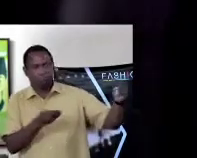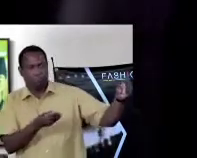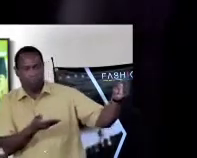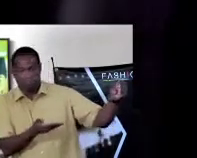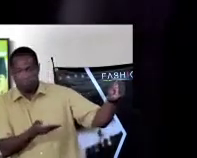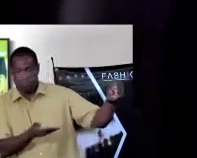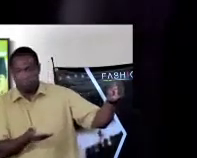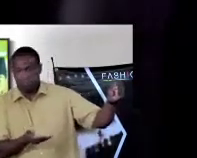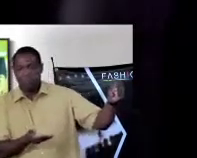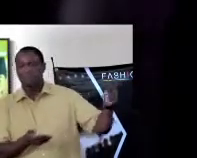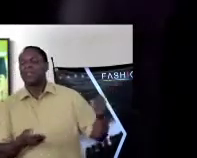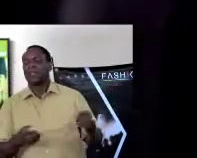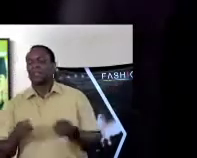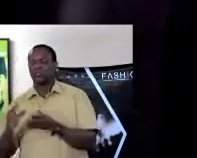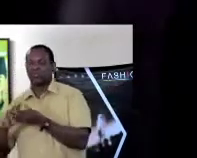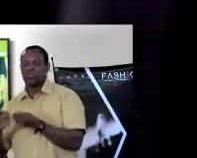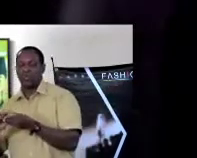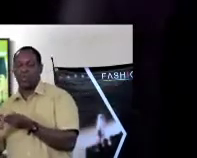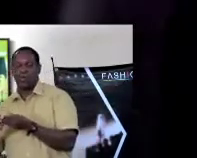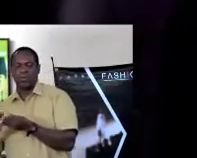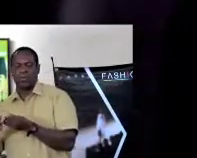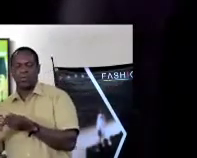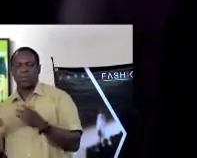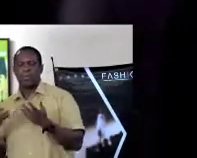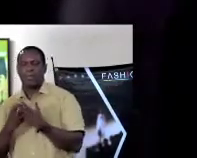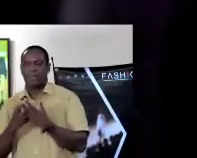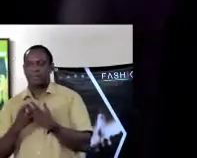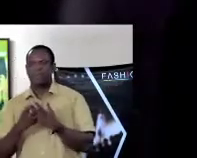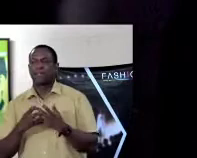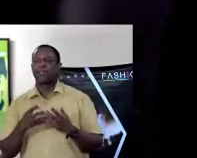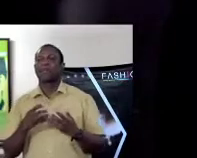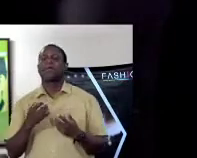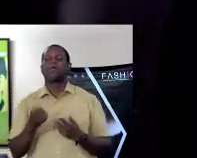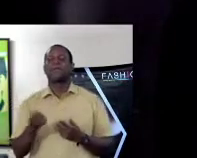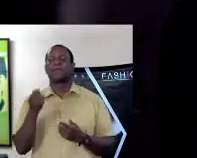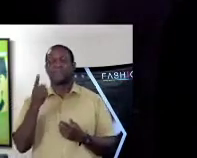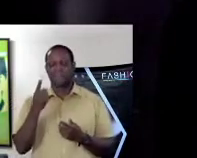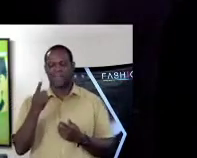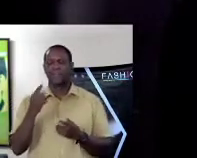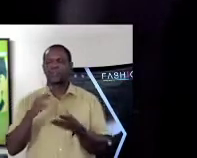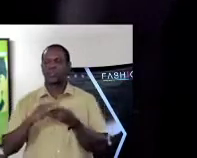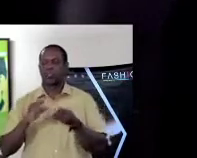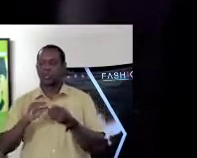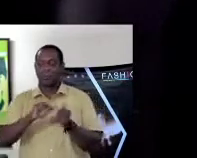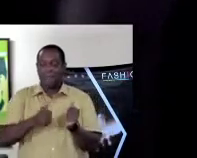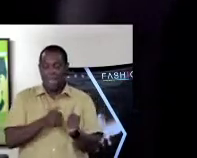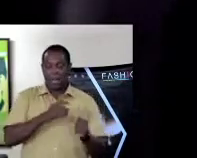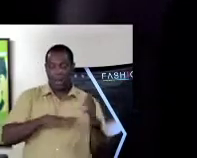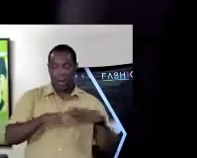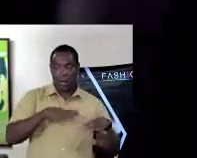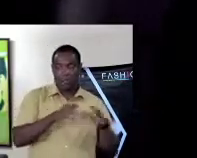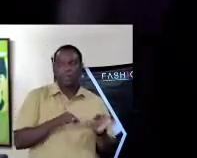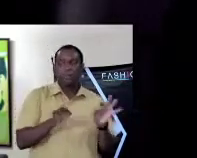the run. So I realize how important the story is, and that's why I have been pushing this Caribbean aesthetic